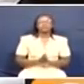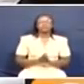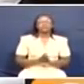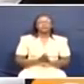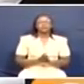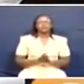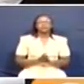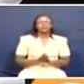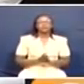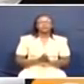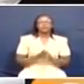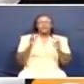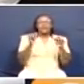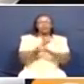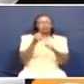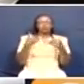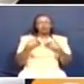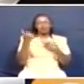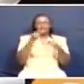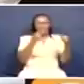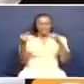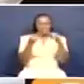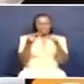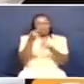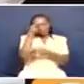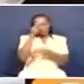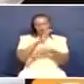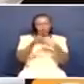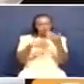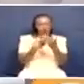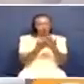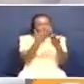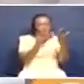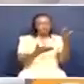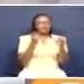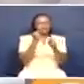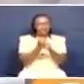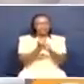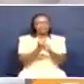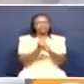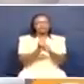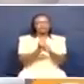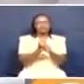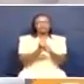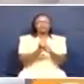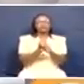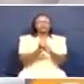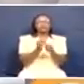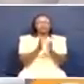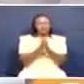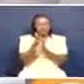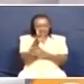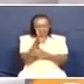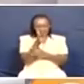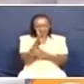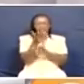And there can't be any dispute, because all this was being done within the glare of the media. We